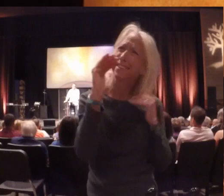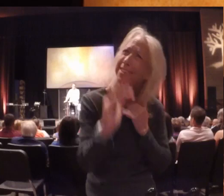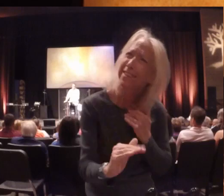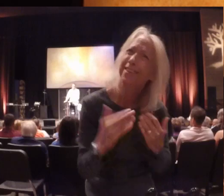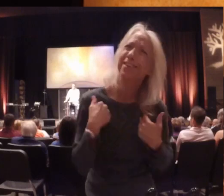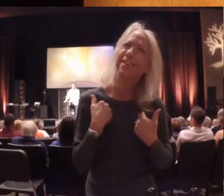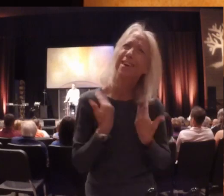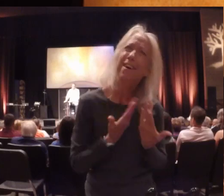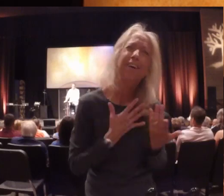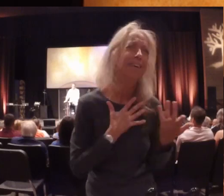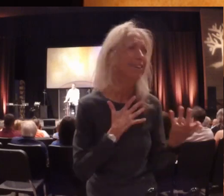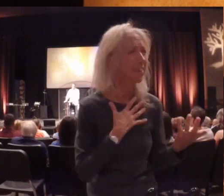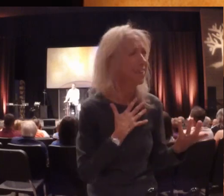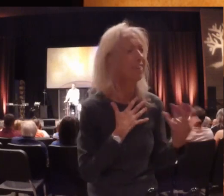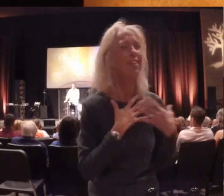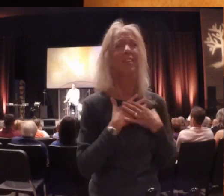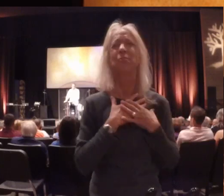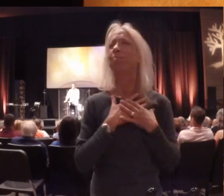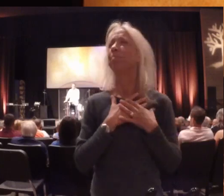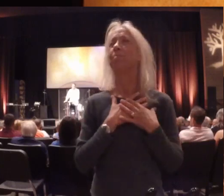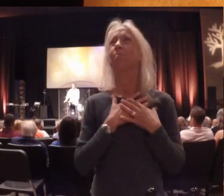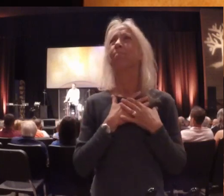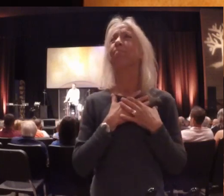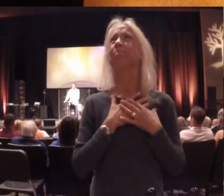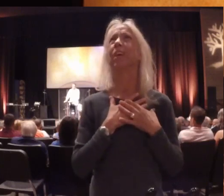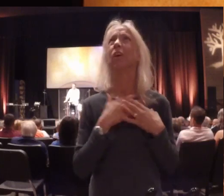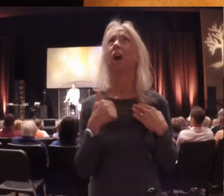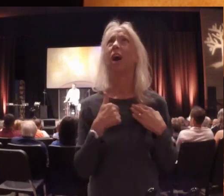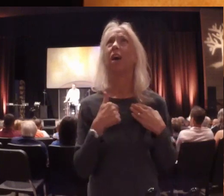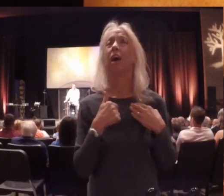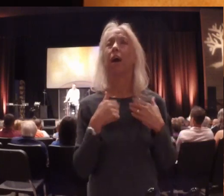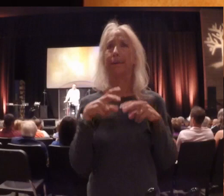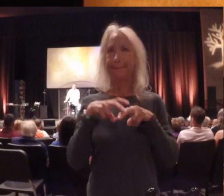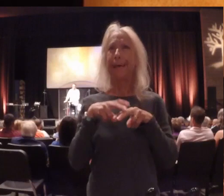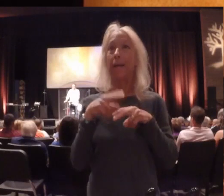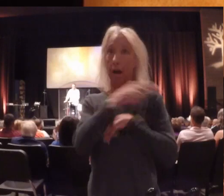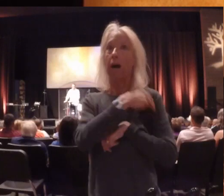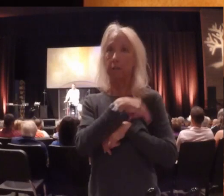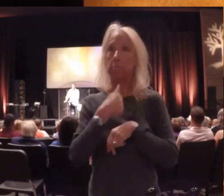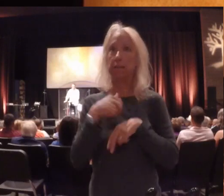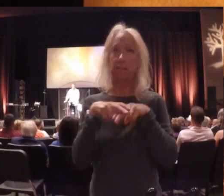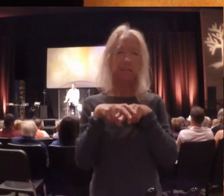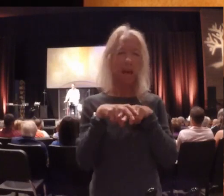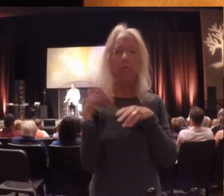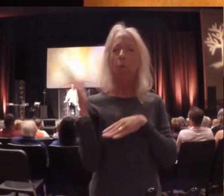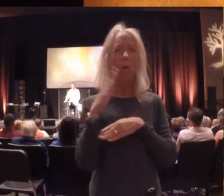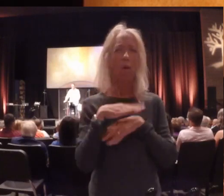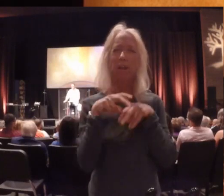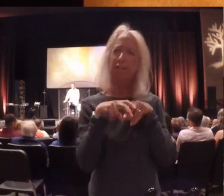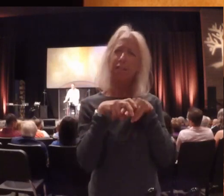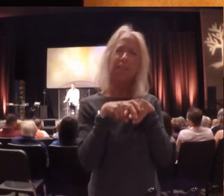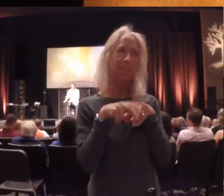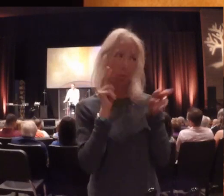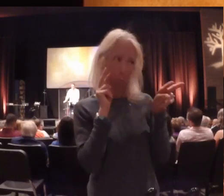to see that happen. And so I've, you know, I sat there in that chair all day,